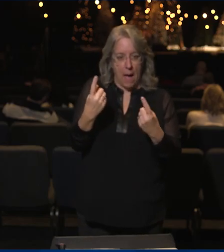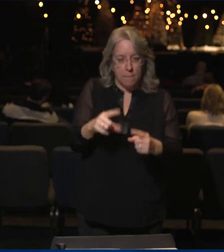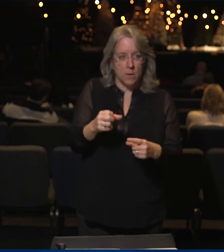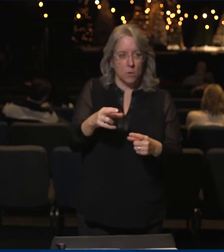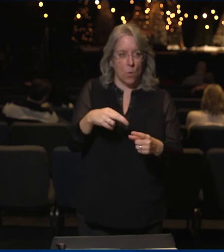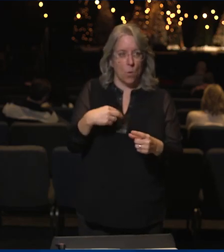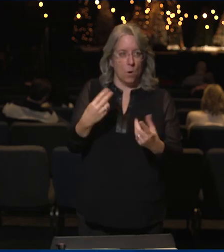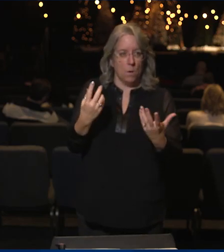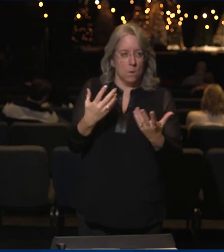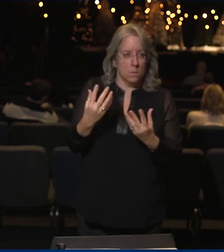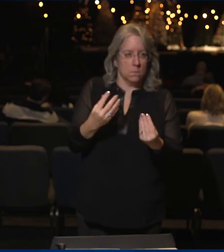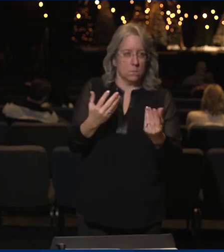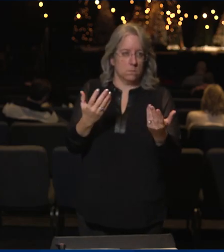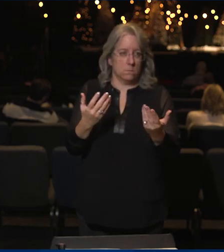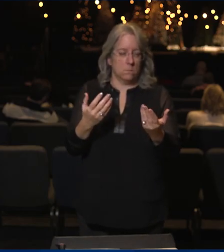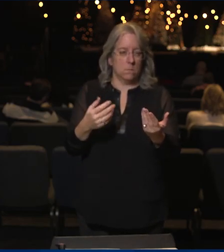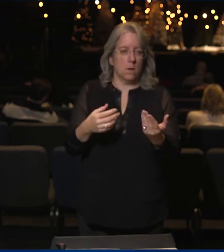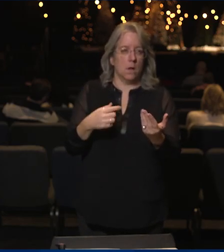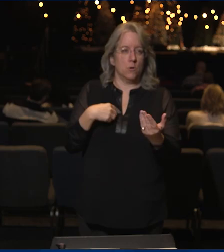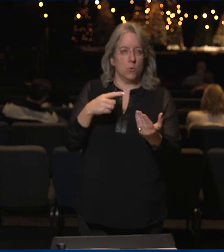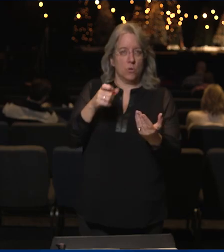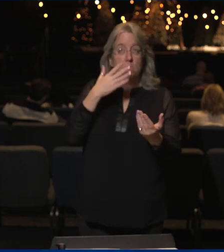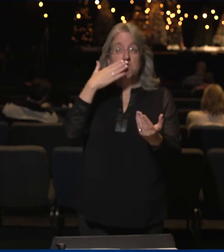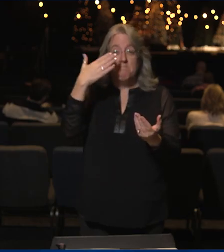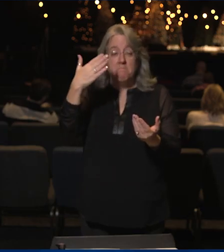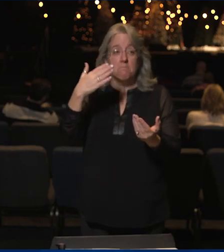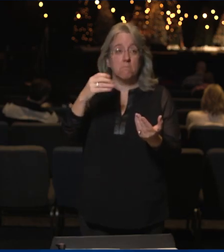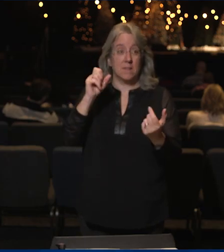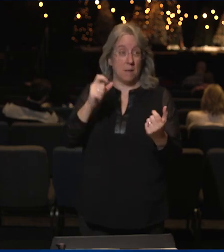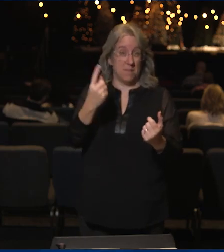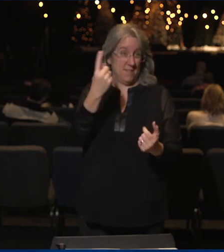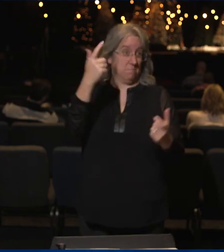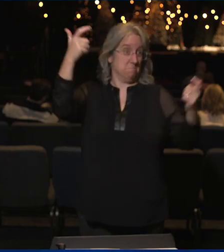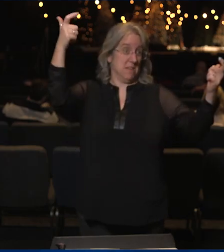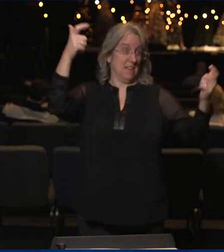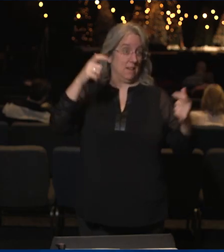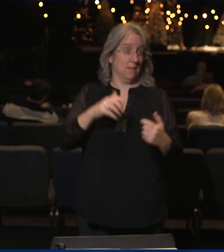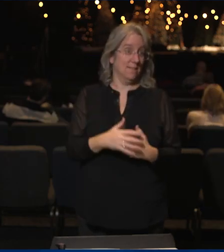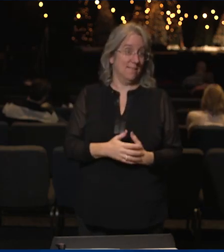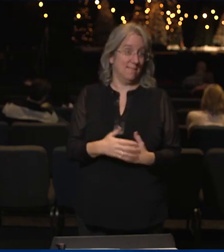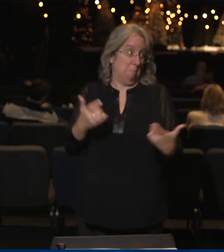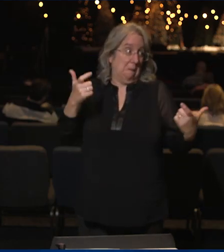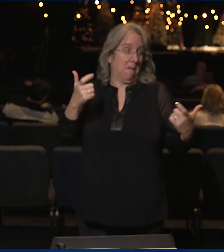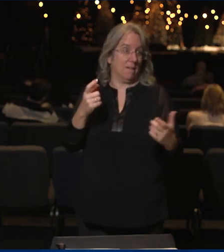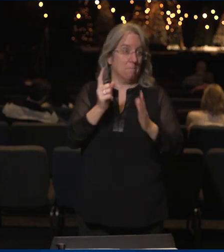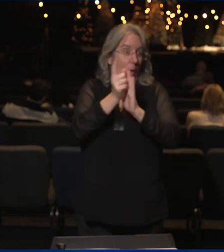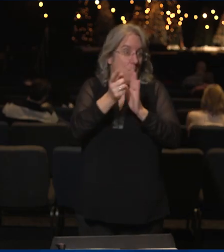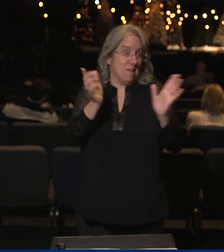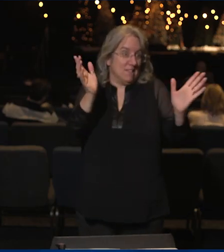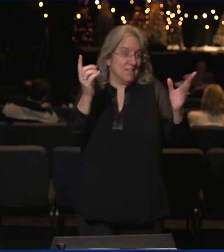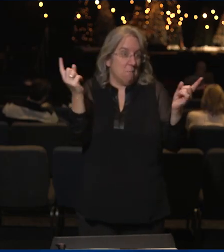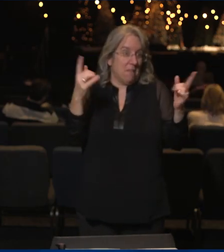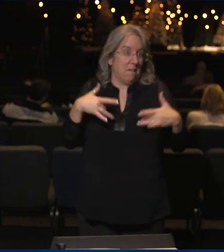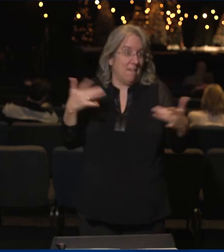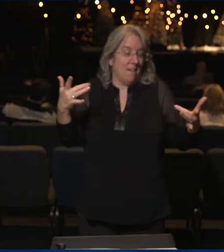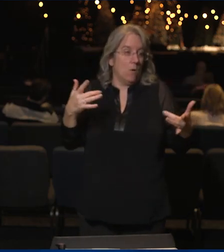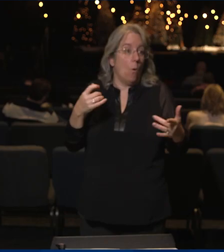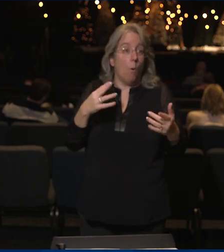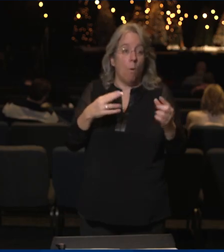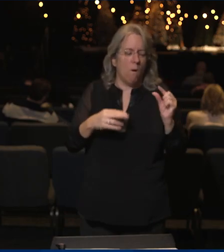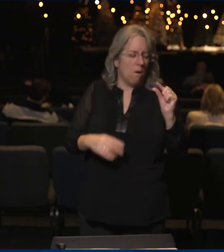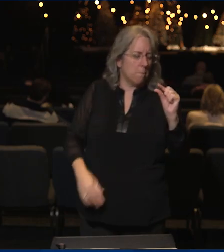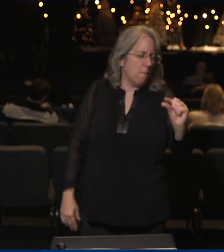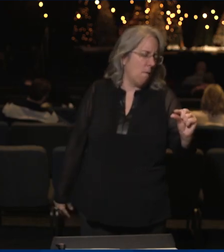that you're grateful for. It could be something really big, big moment. It could be something